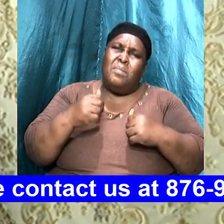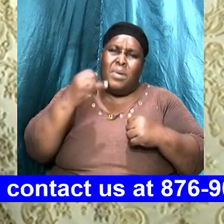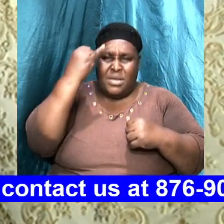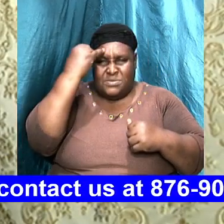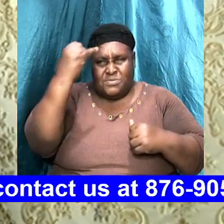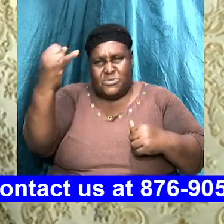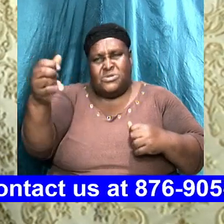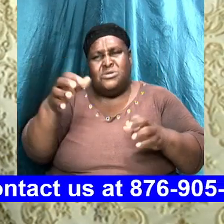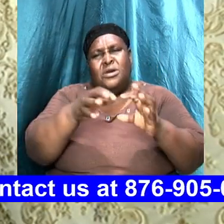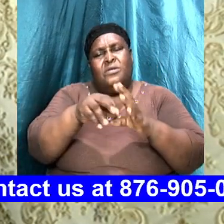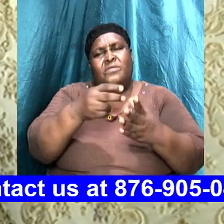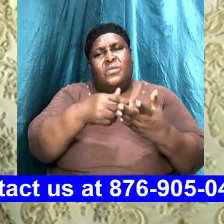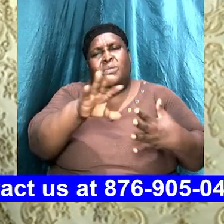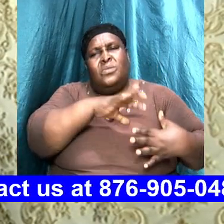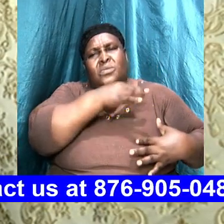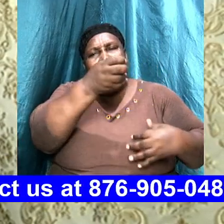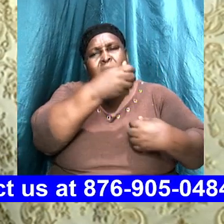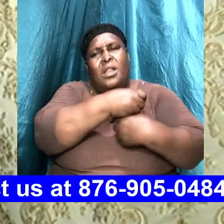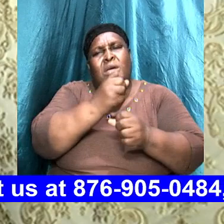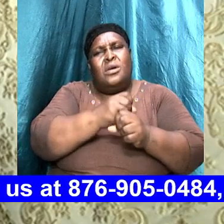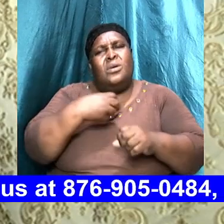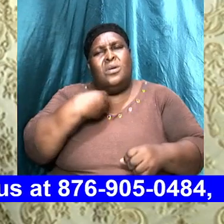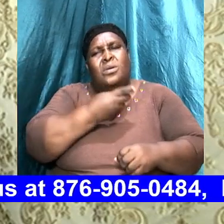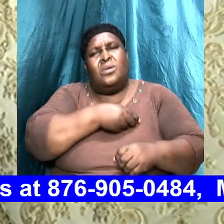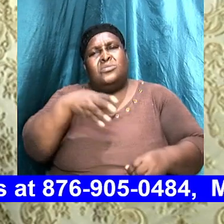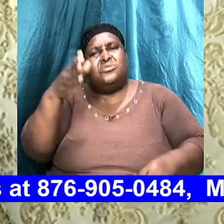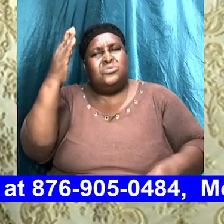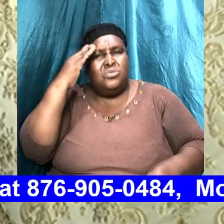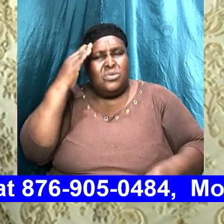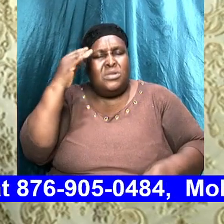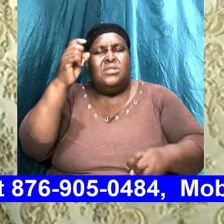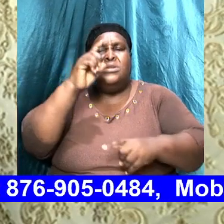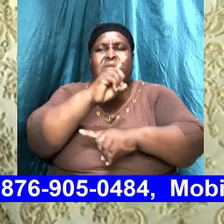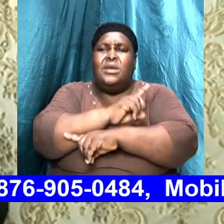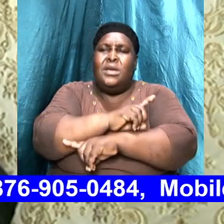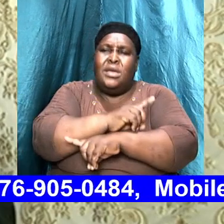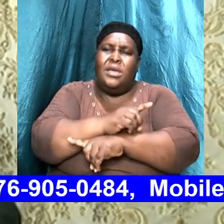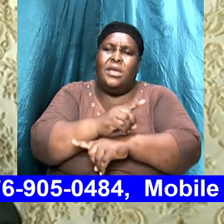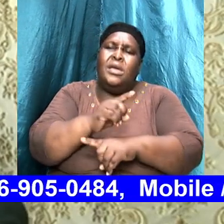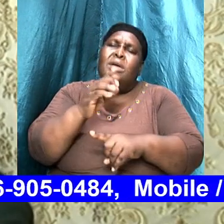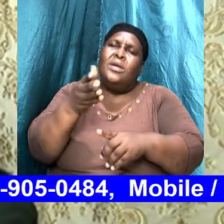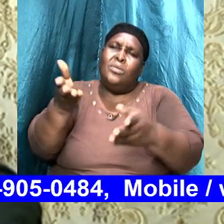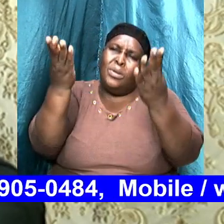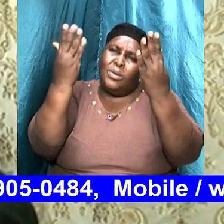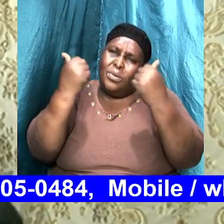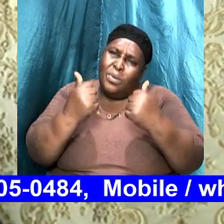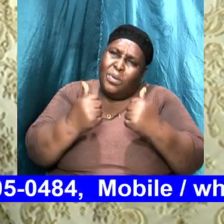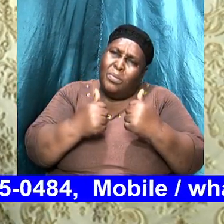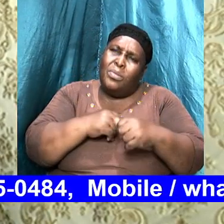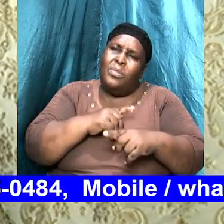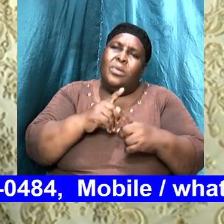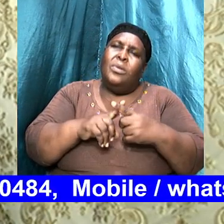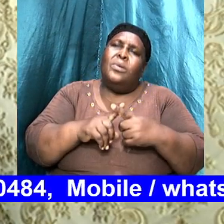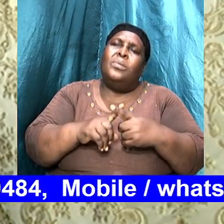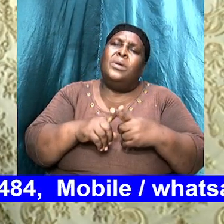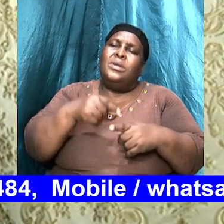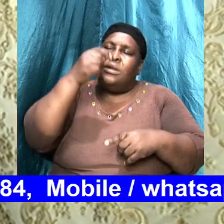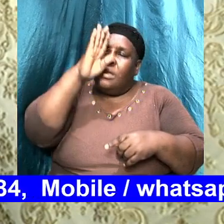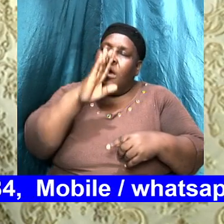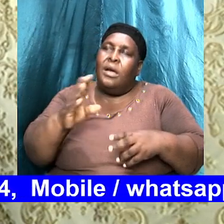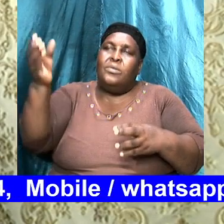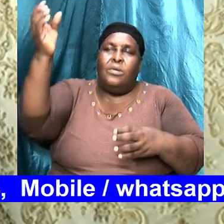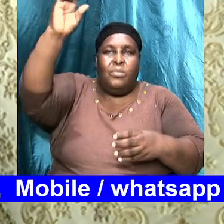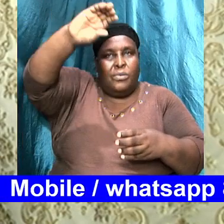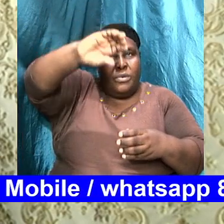to let us know that the day will come when he will pour out his spirit